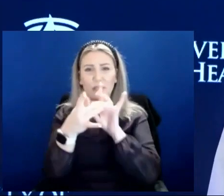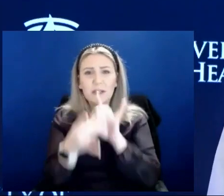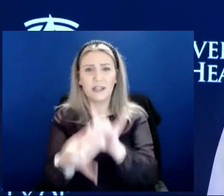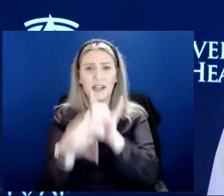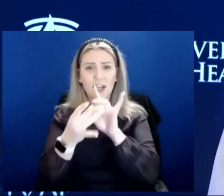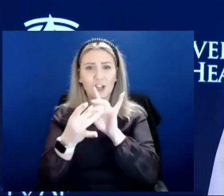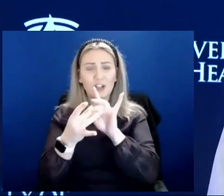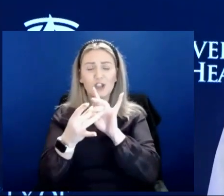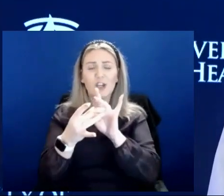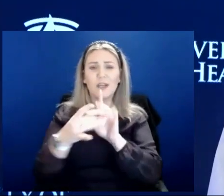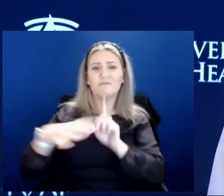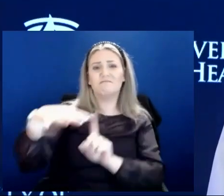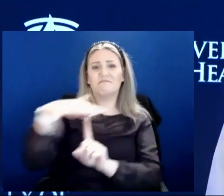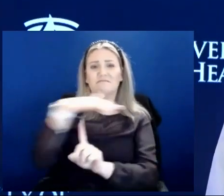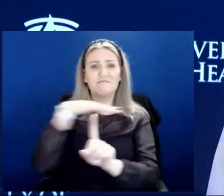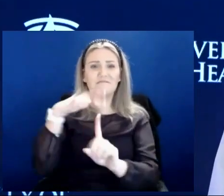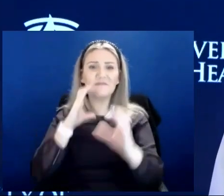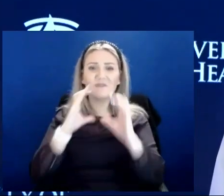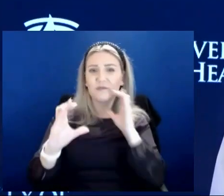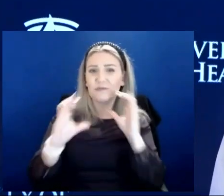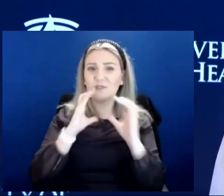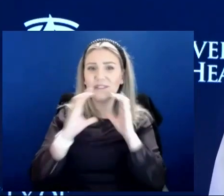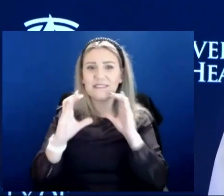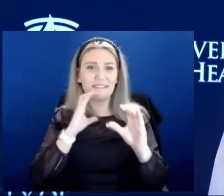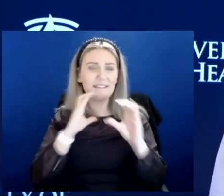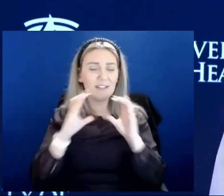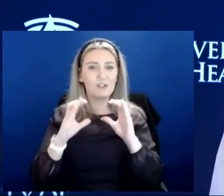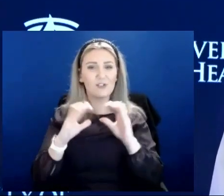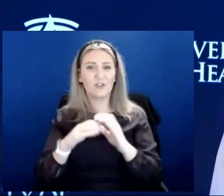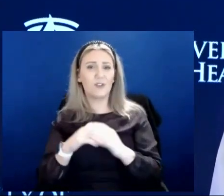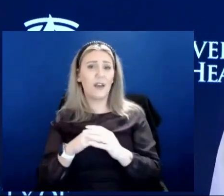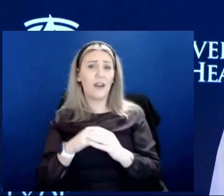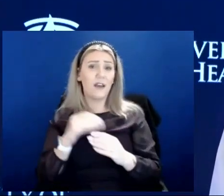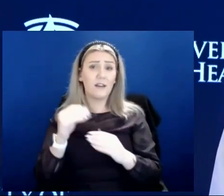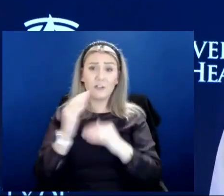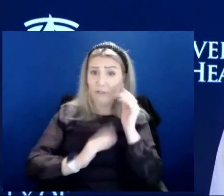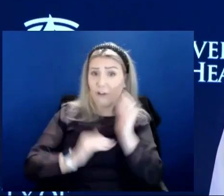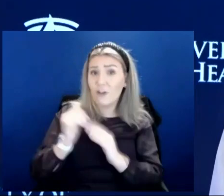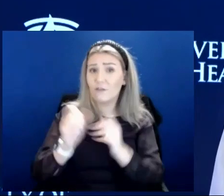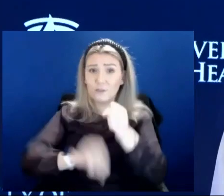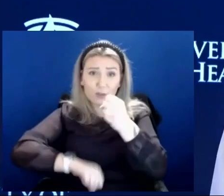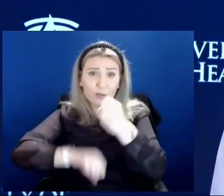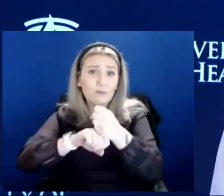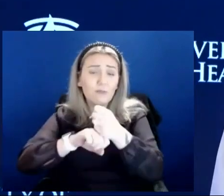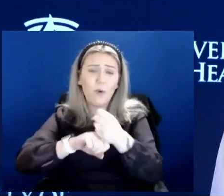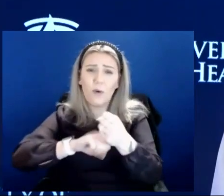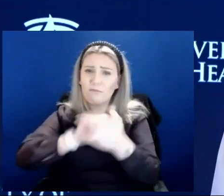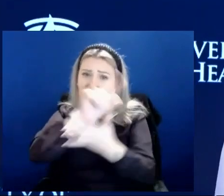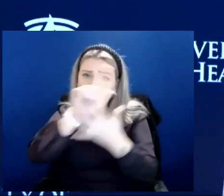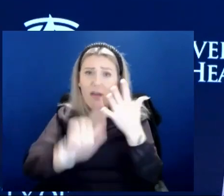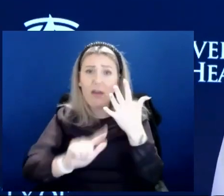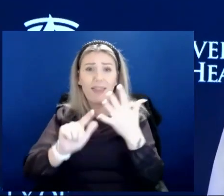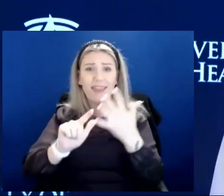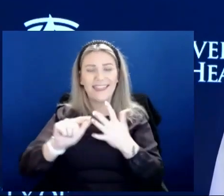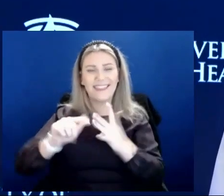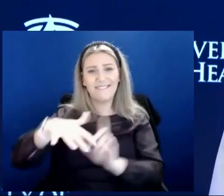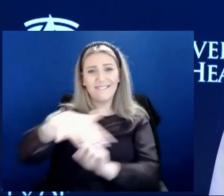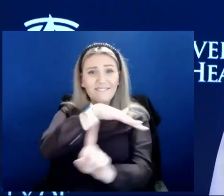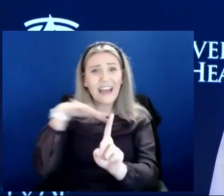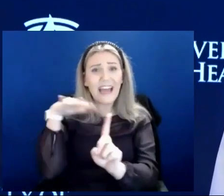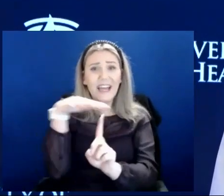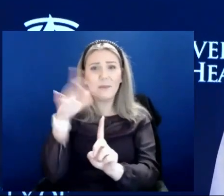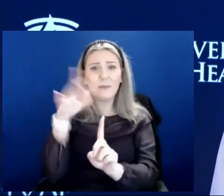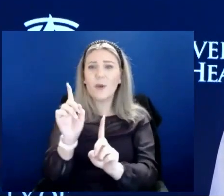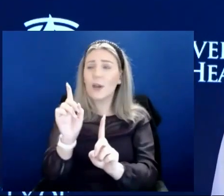of communication and comfort and support, and an environment where it's normal to talk